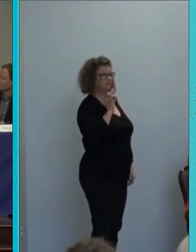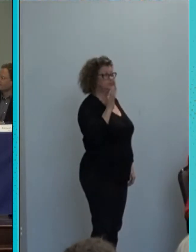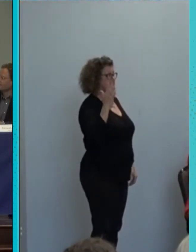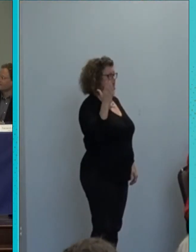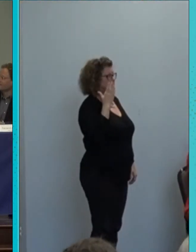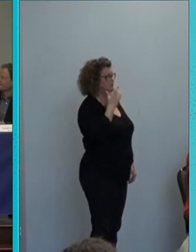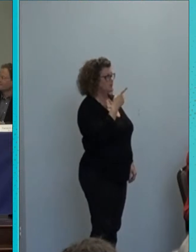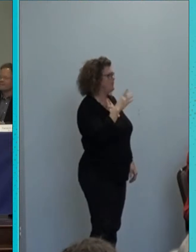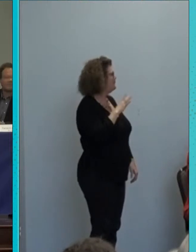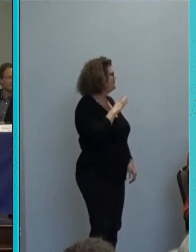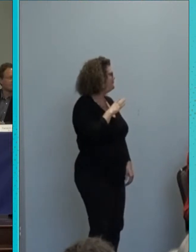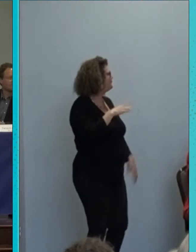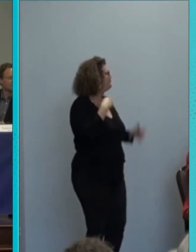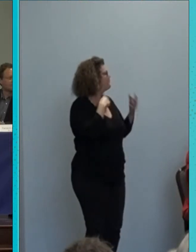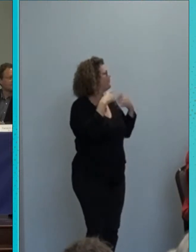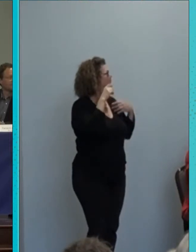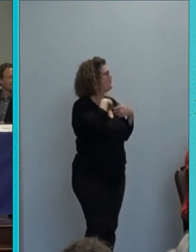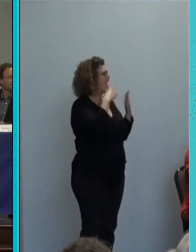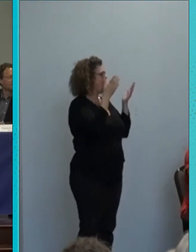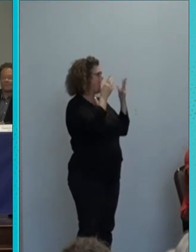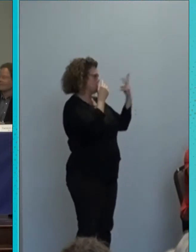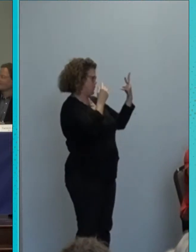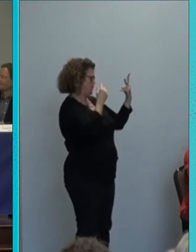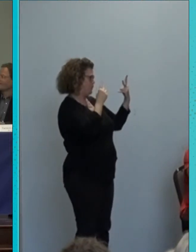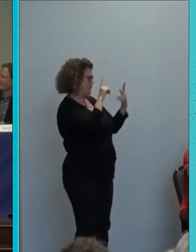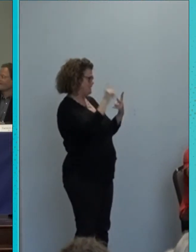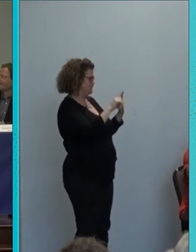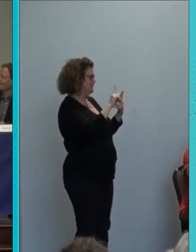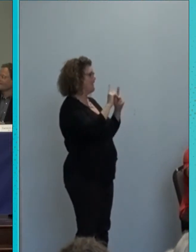Yeah, I think it can see you on there.